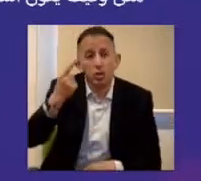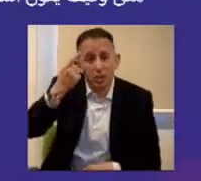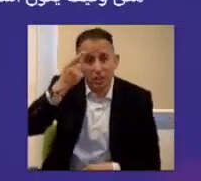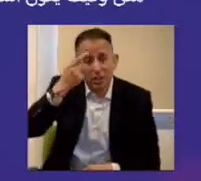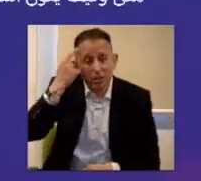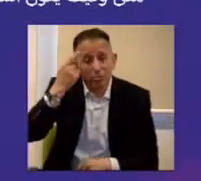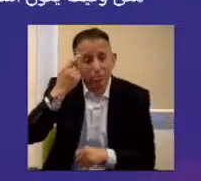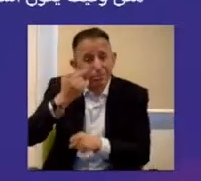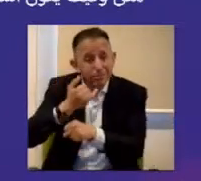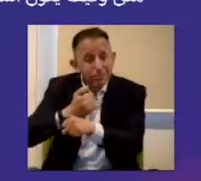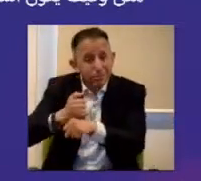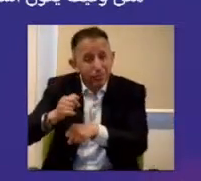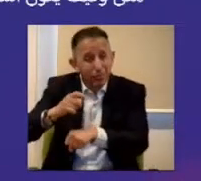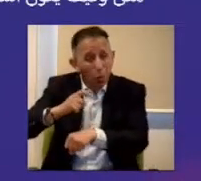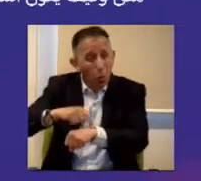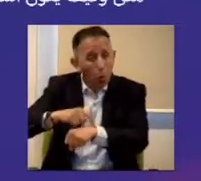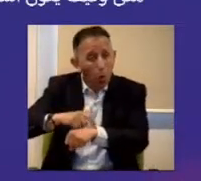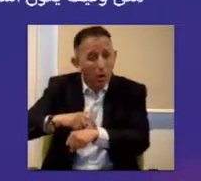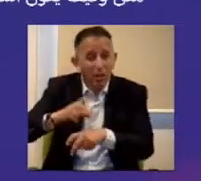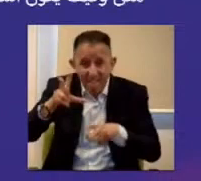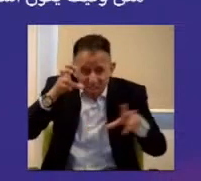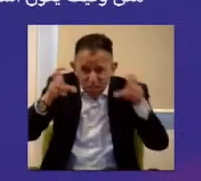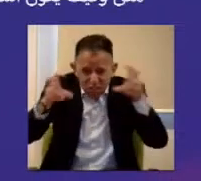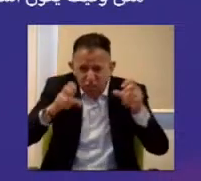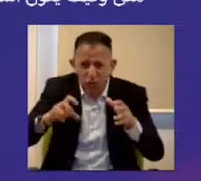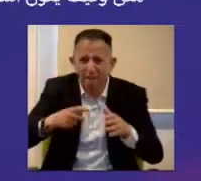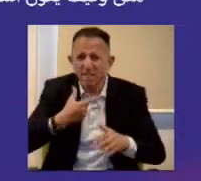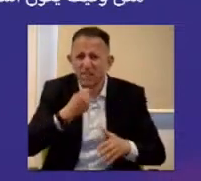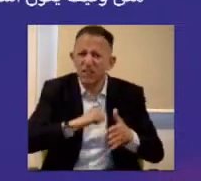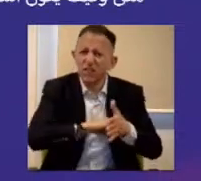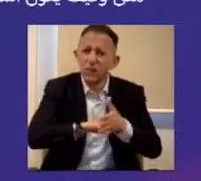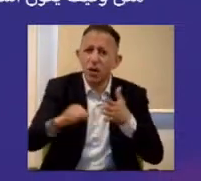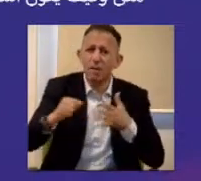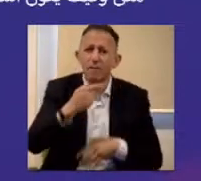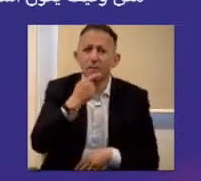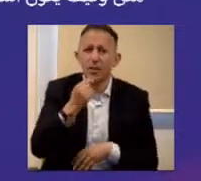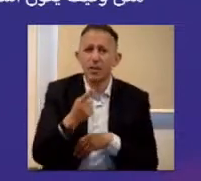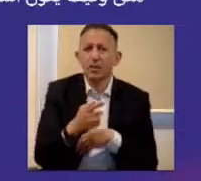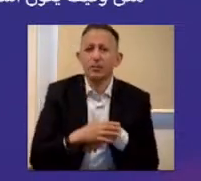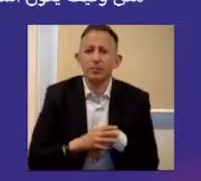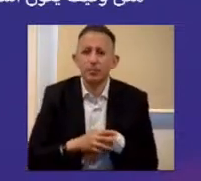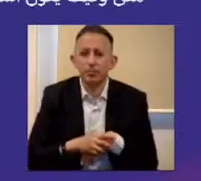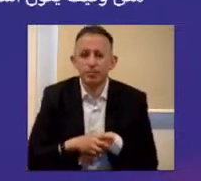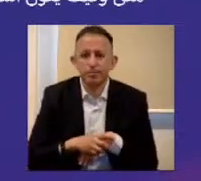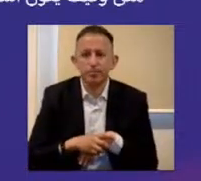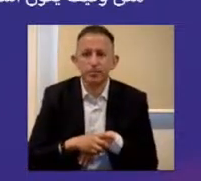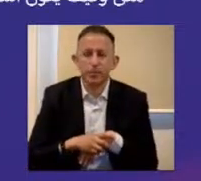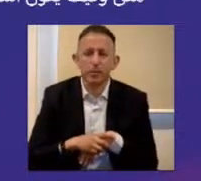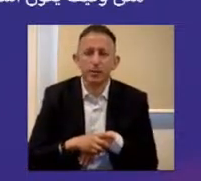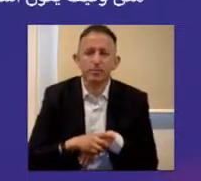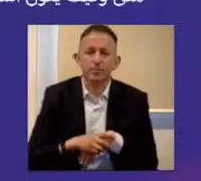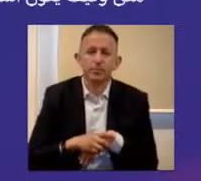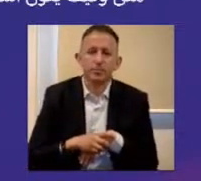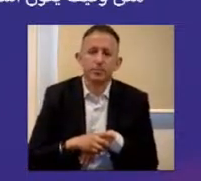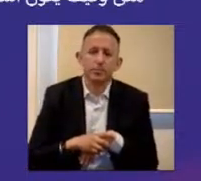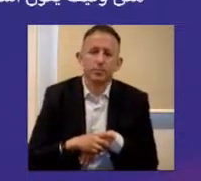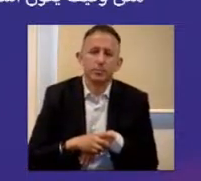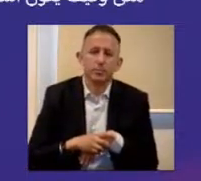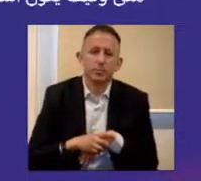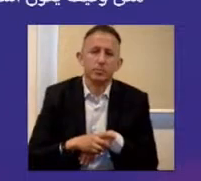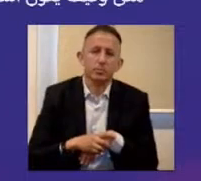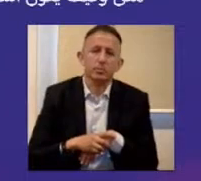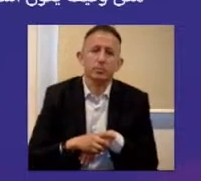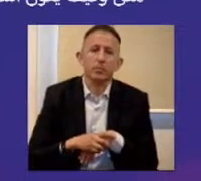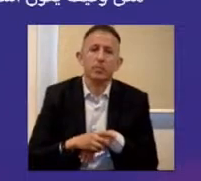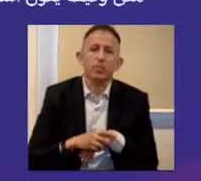are aligned, the dot product is higher. So if I compute the dot product of two words, talk and gossip, and it is higher than talk and babble, I